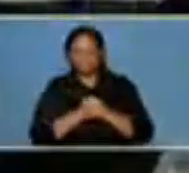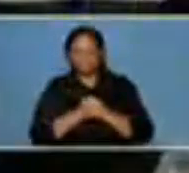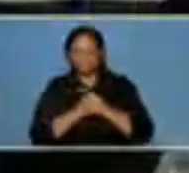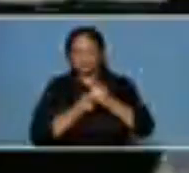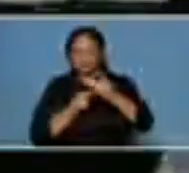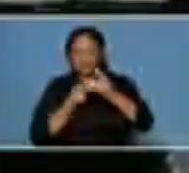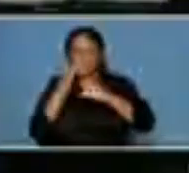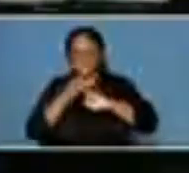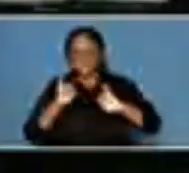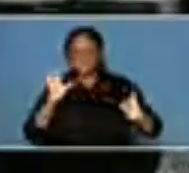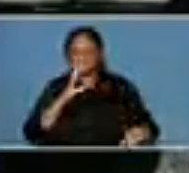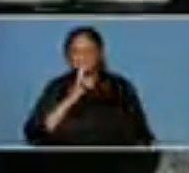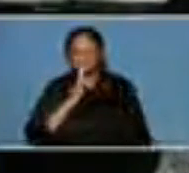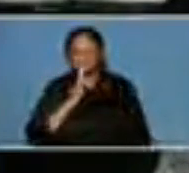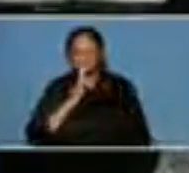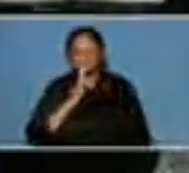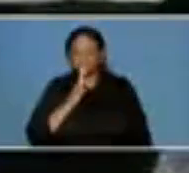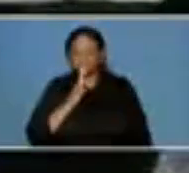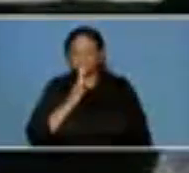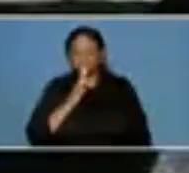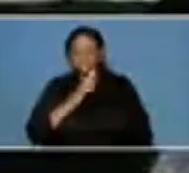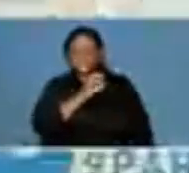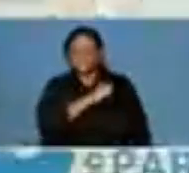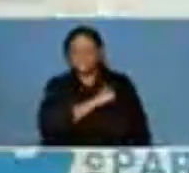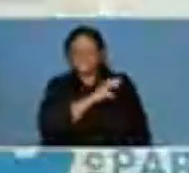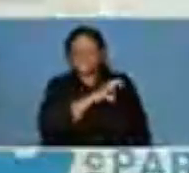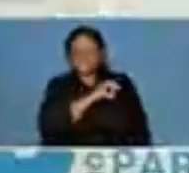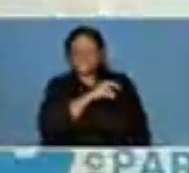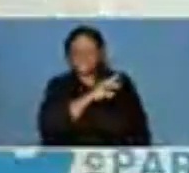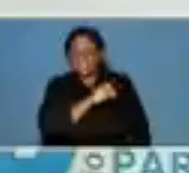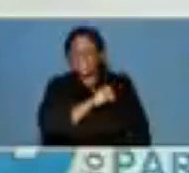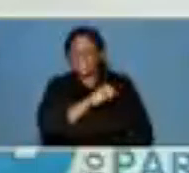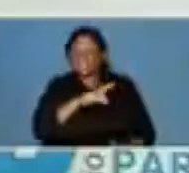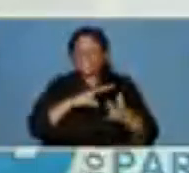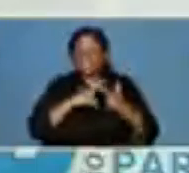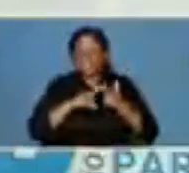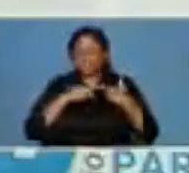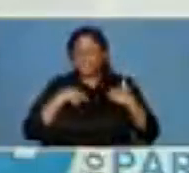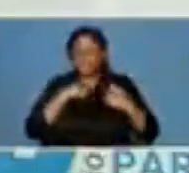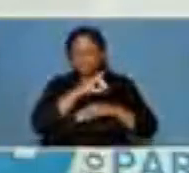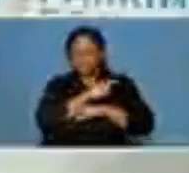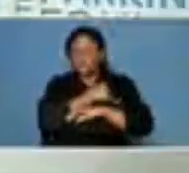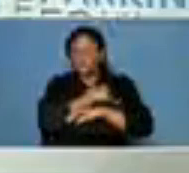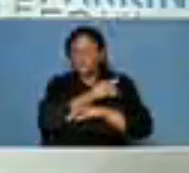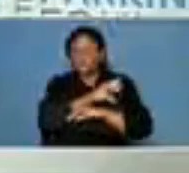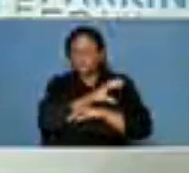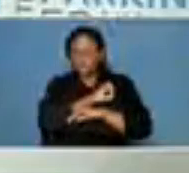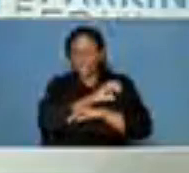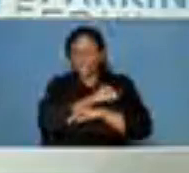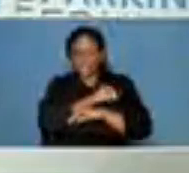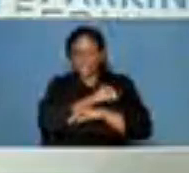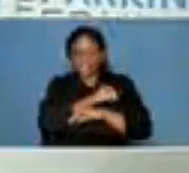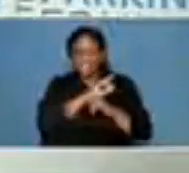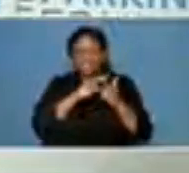International speaker and popular ZNS talk show host Spence Findlayson, Chief Executive Officer of Alive, John Gomez, Pastor of Bahamas Harvest